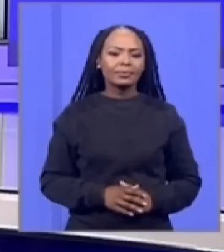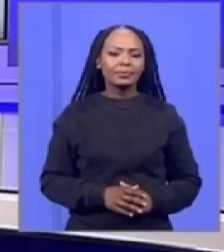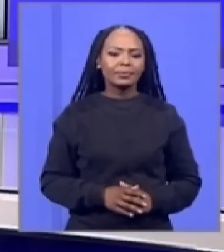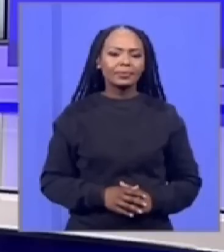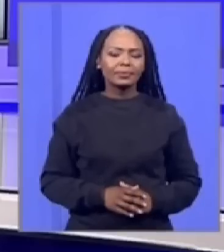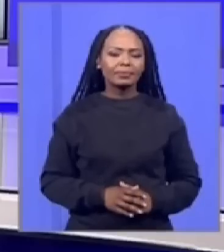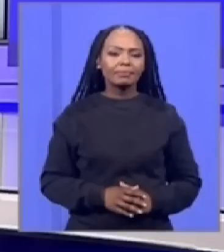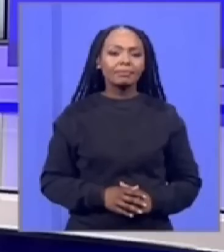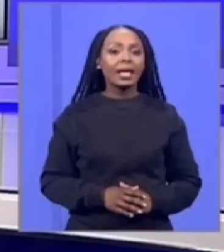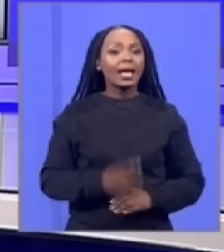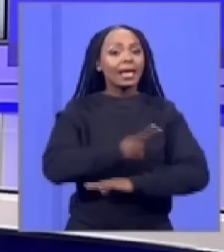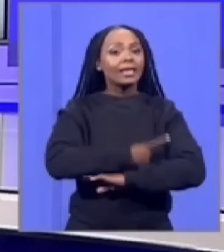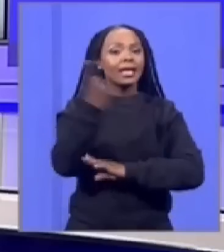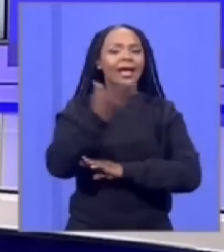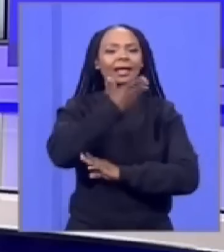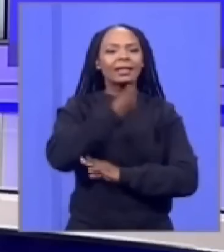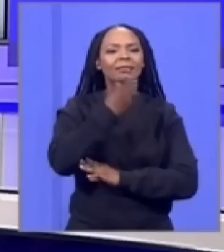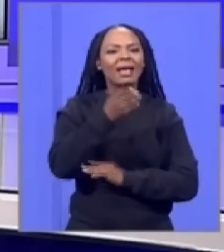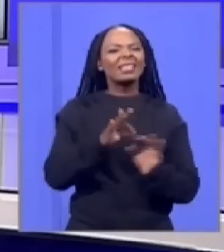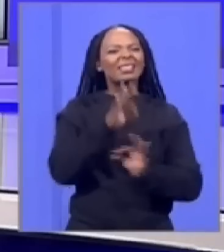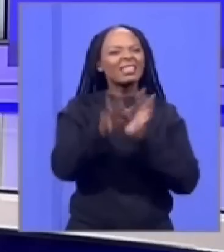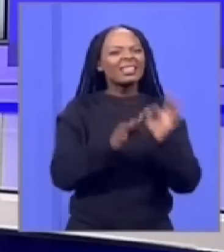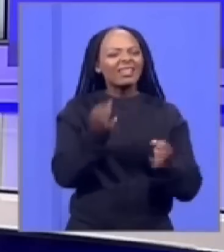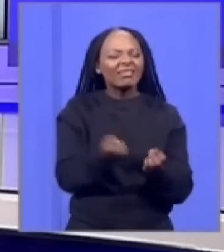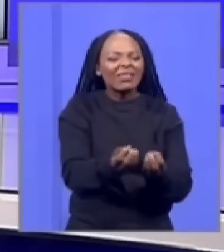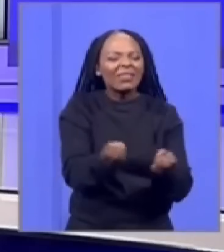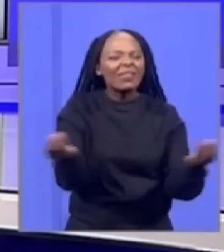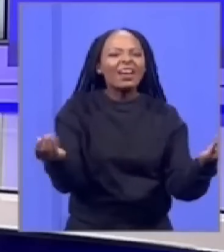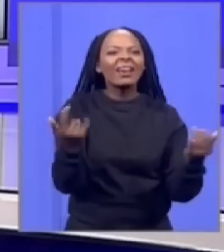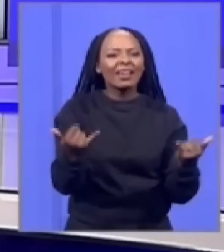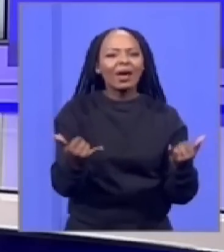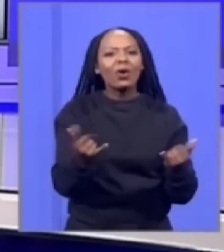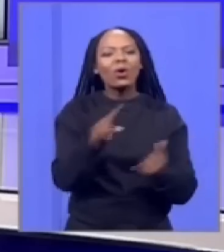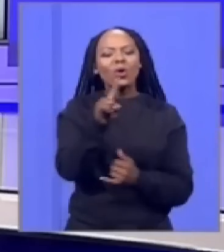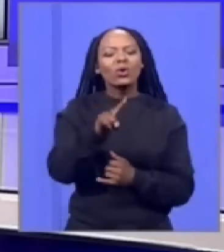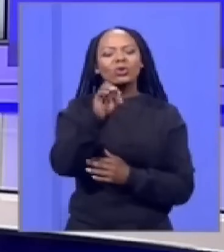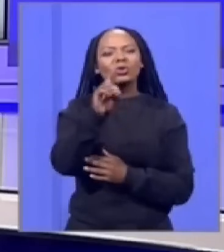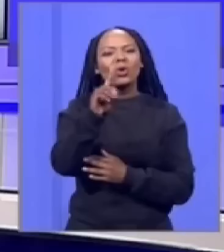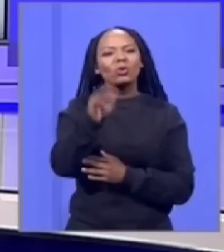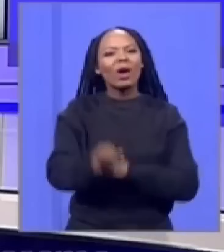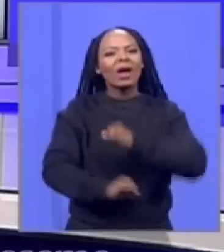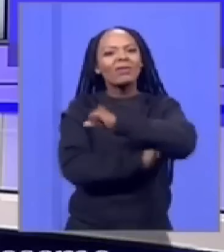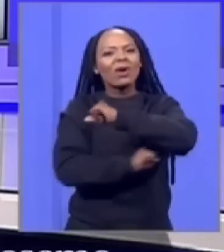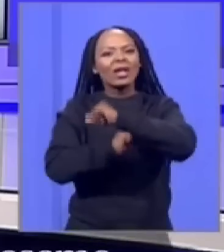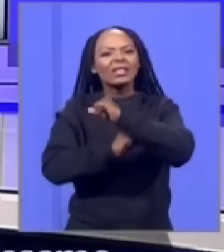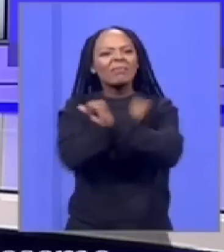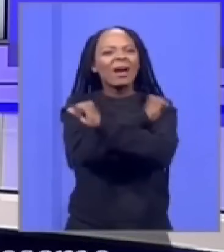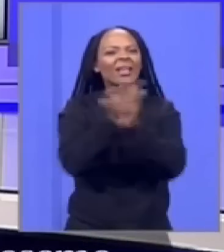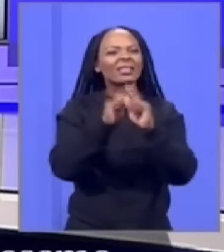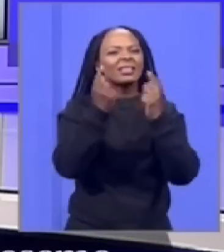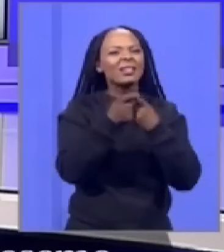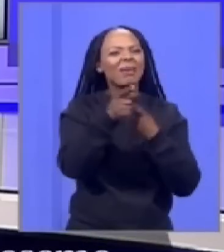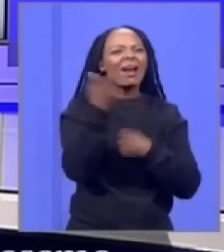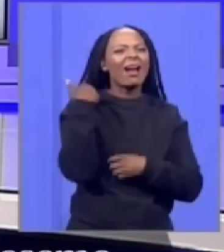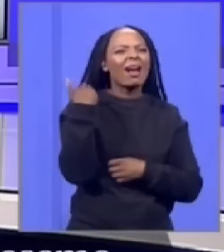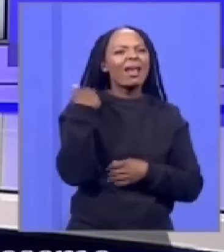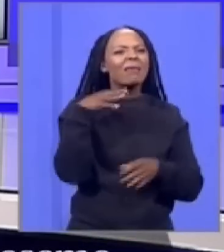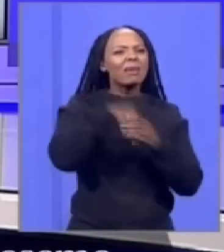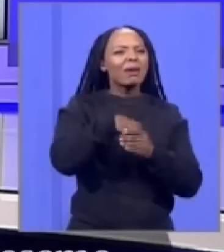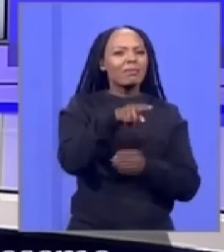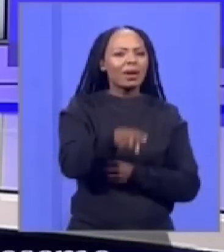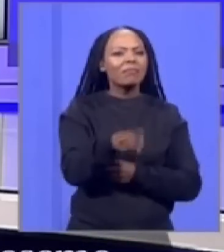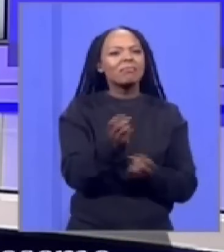Ka ha Christmas ke letsatsi la ho fana, Zota Foundation ka sebedisano le dibapadi tsa mehleng tsa Orlando Pirates e fane ka dimpho ho maqheku lekeisheneng